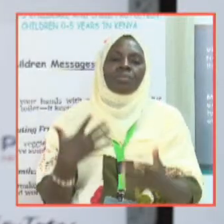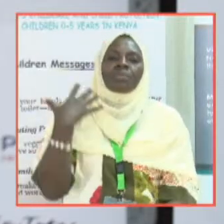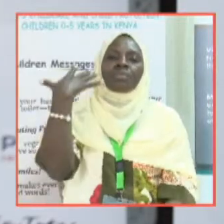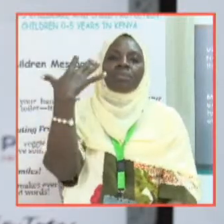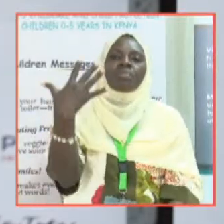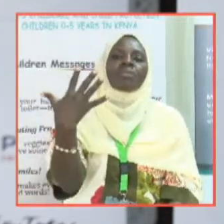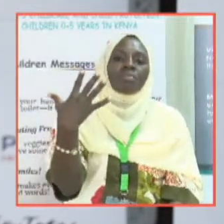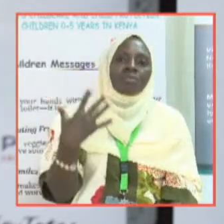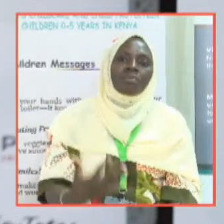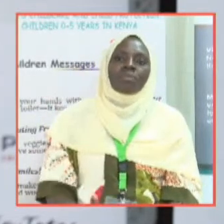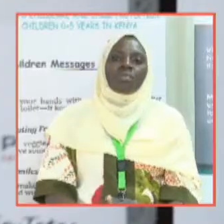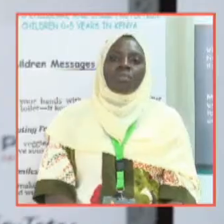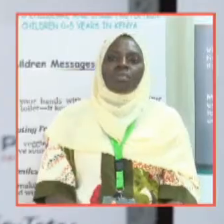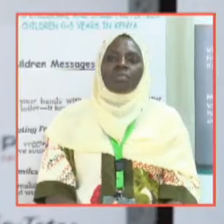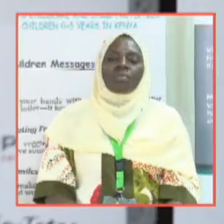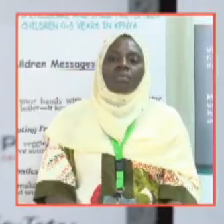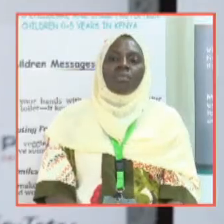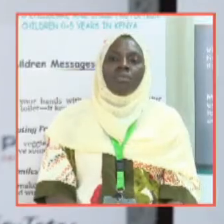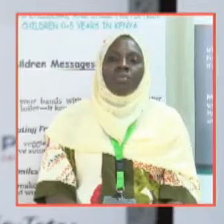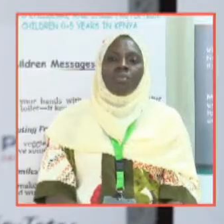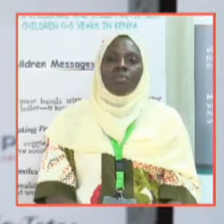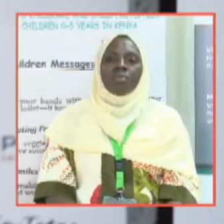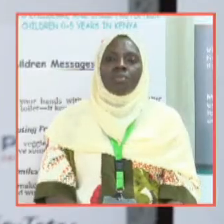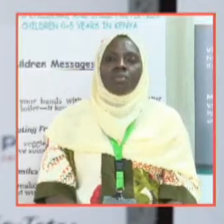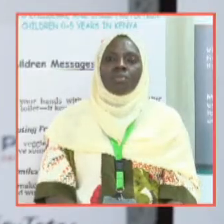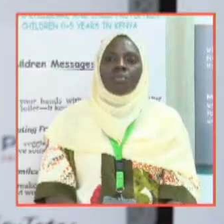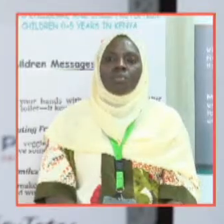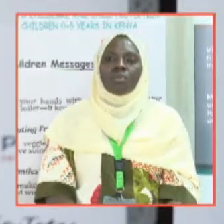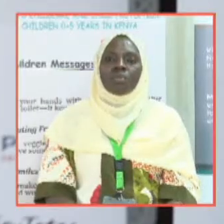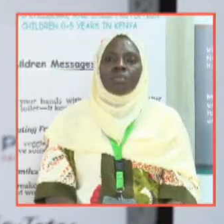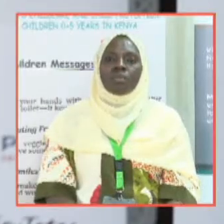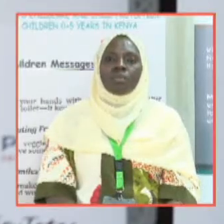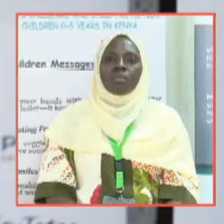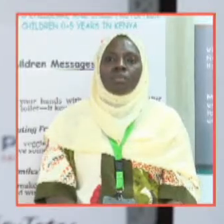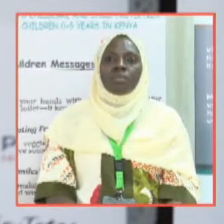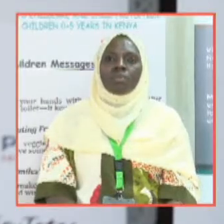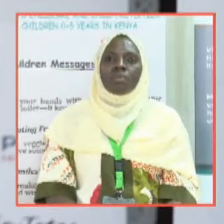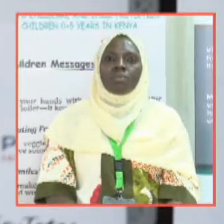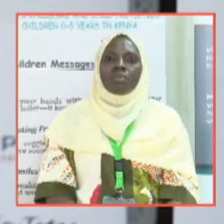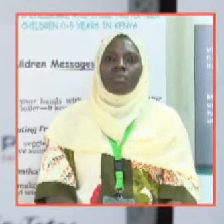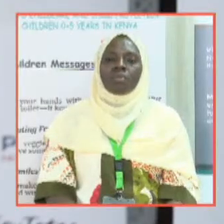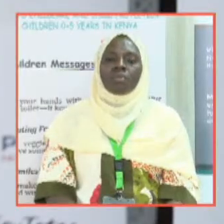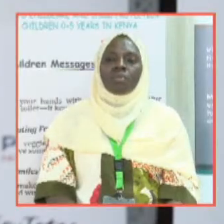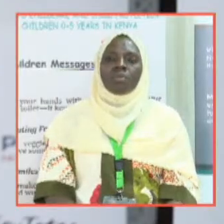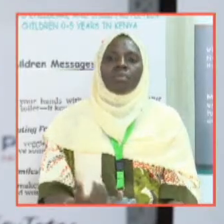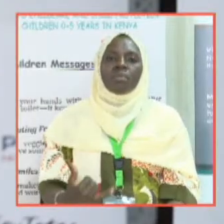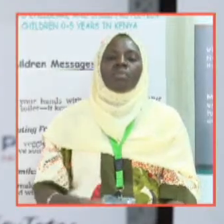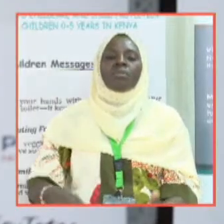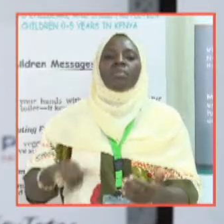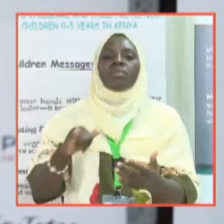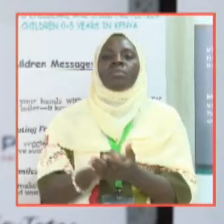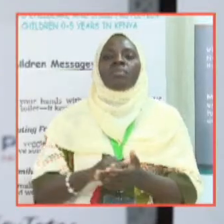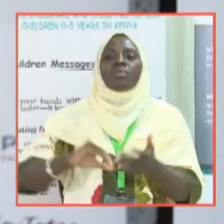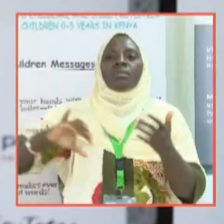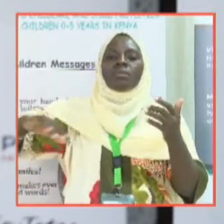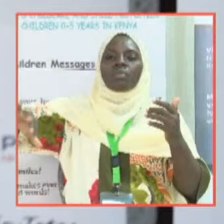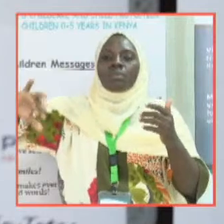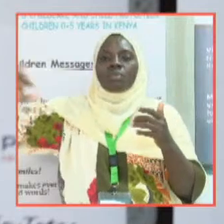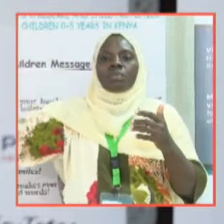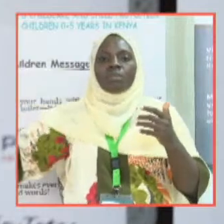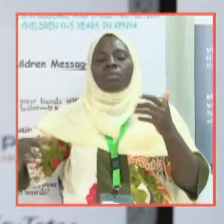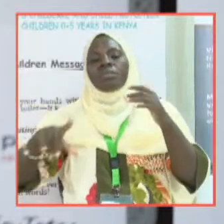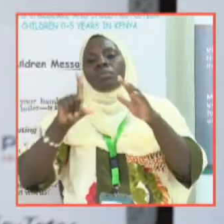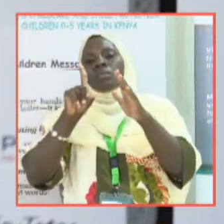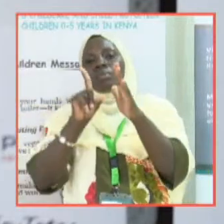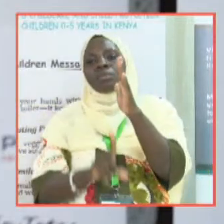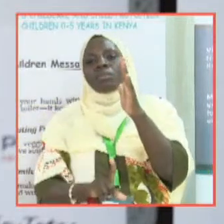is what we are implementing, then that county is at latent, the lowest level. If it is implementing at